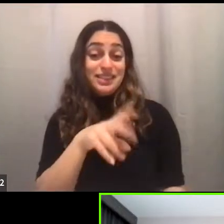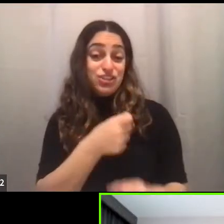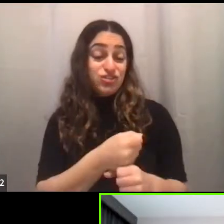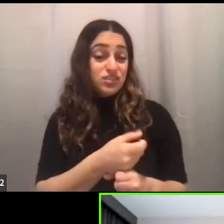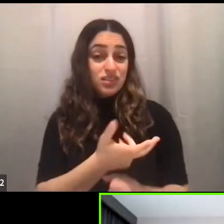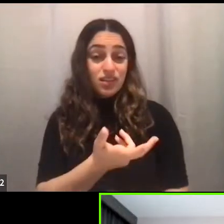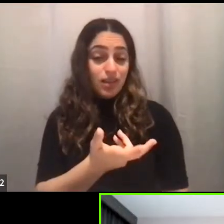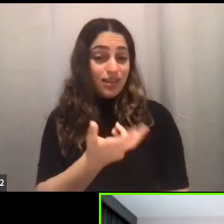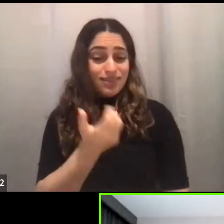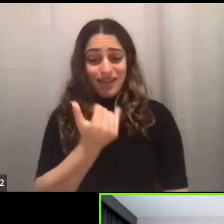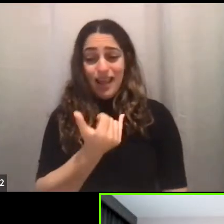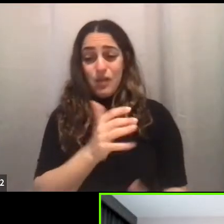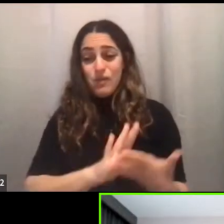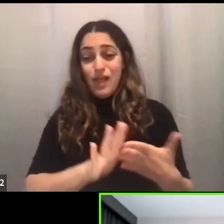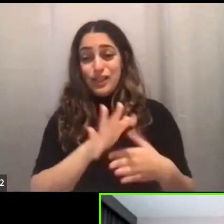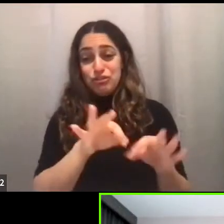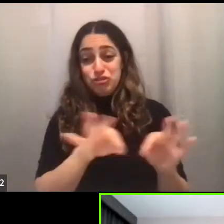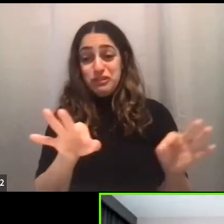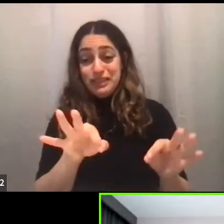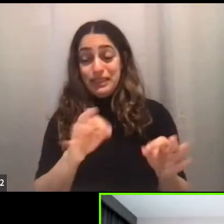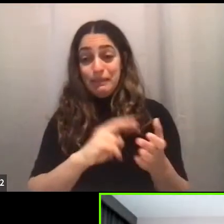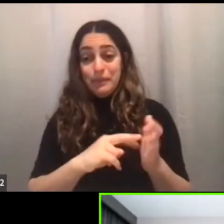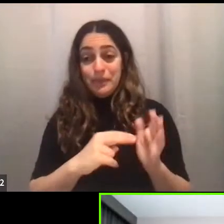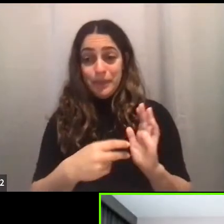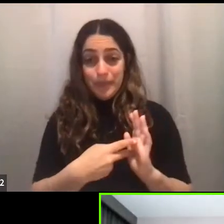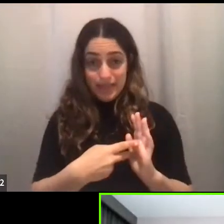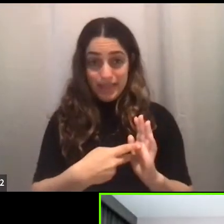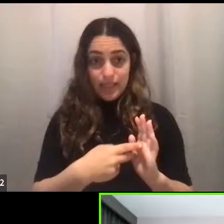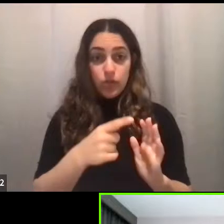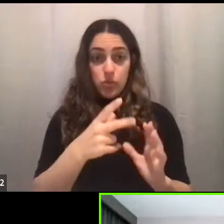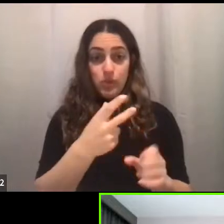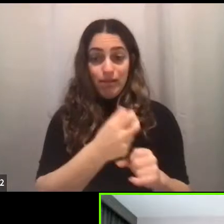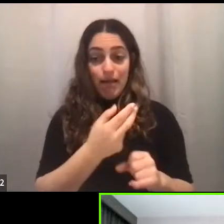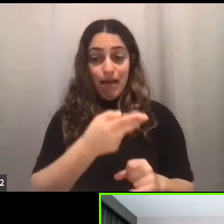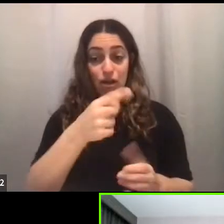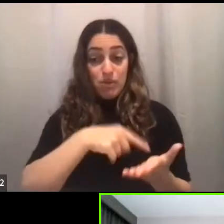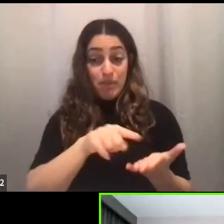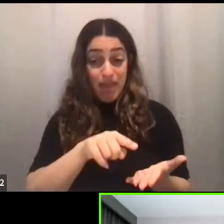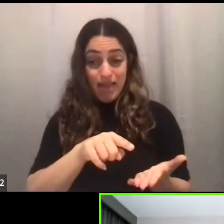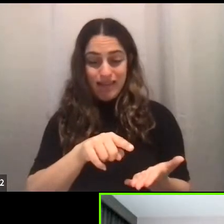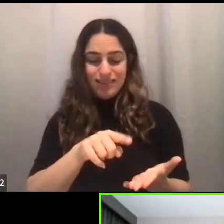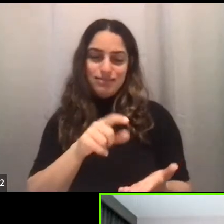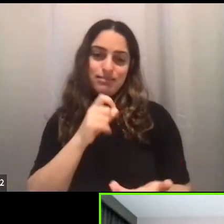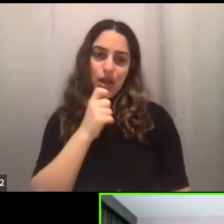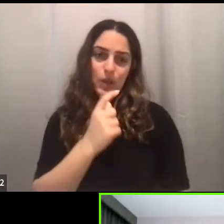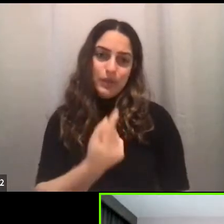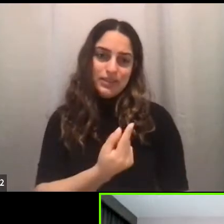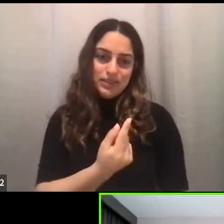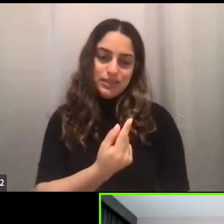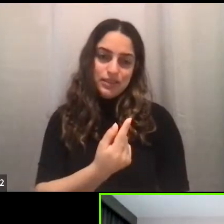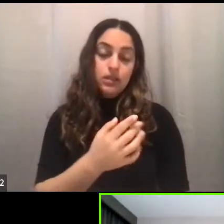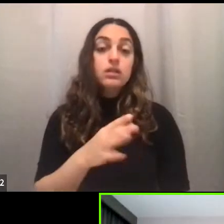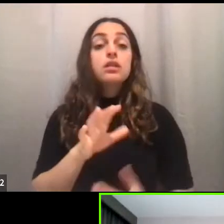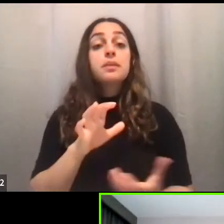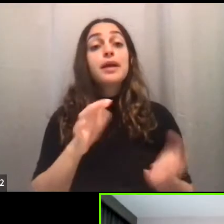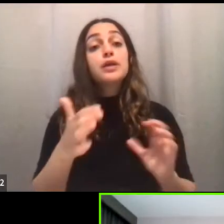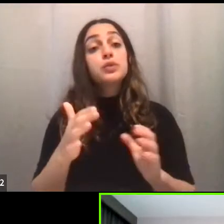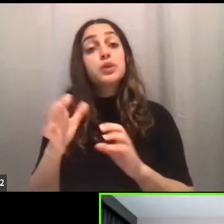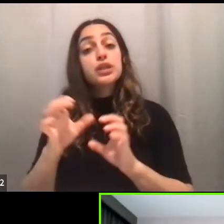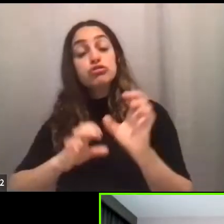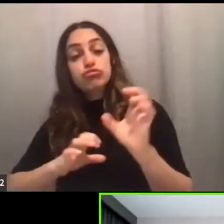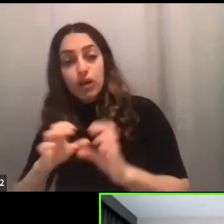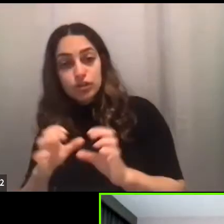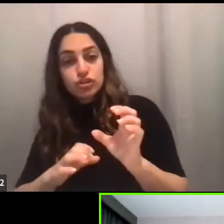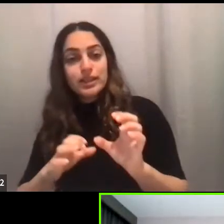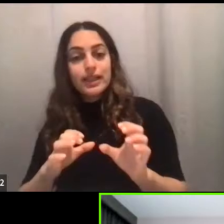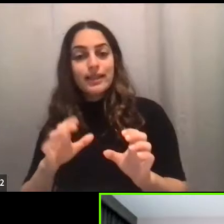a college degree doesn't necessarily mean you're going to get a higher paid job whereas construction the